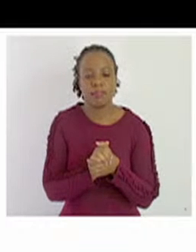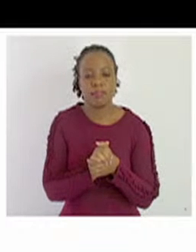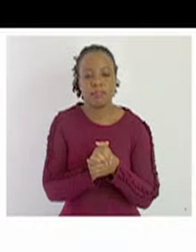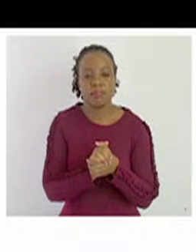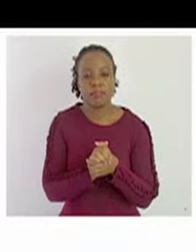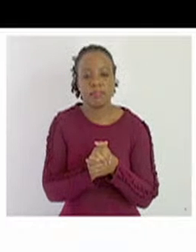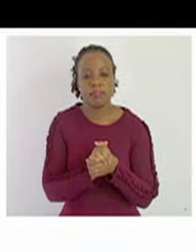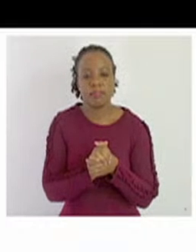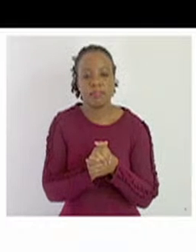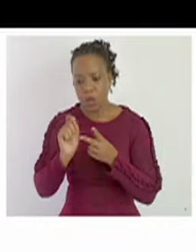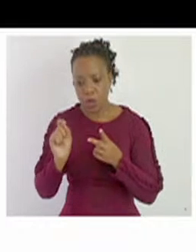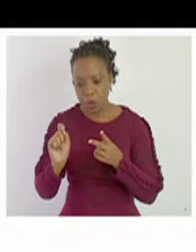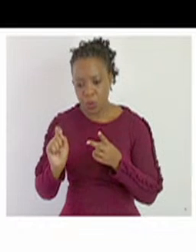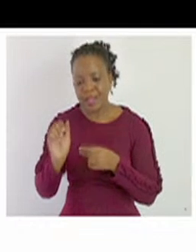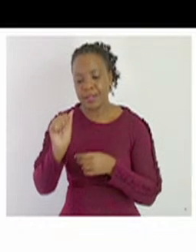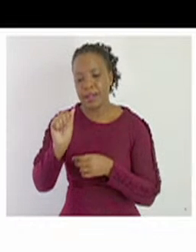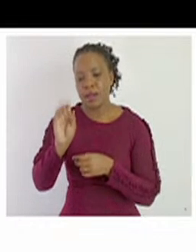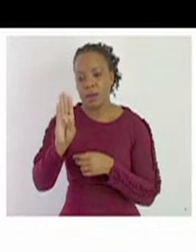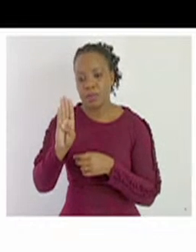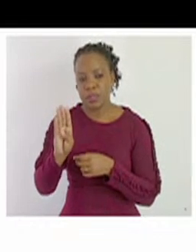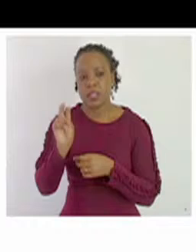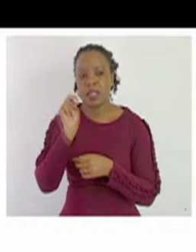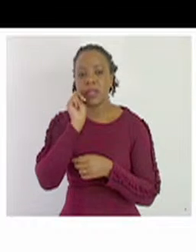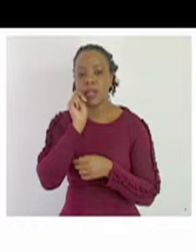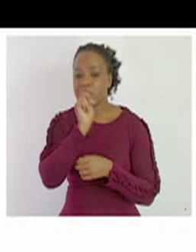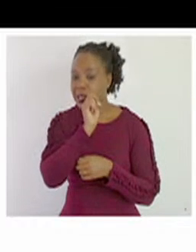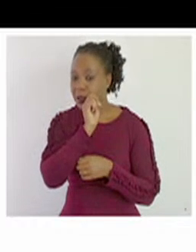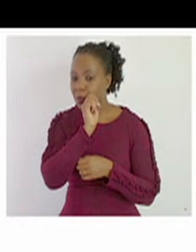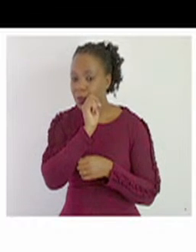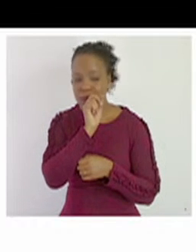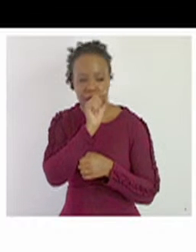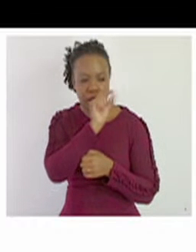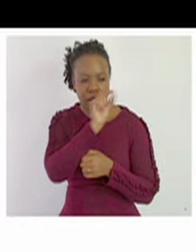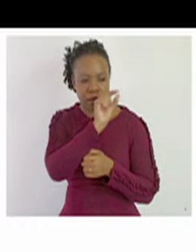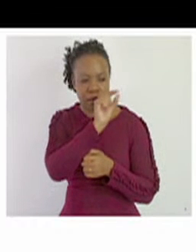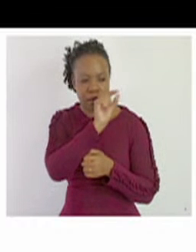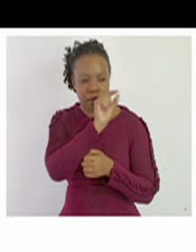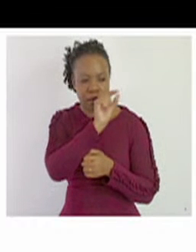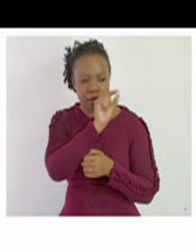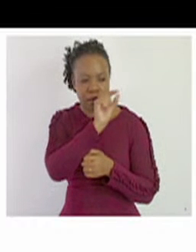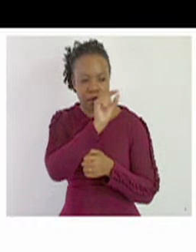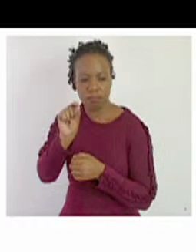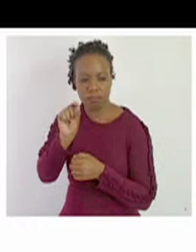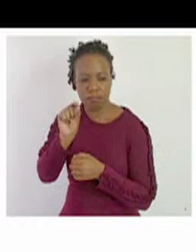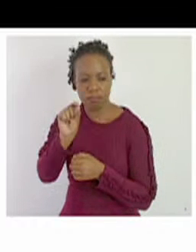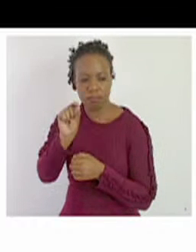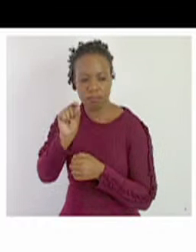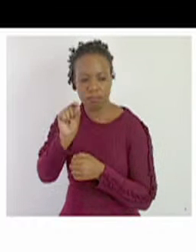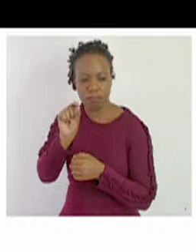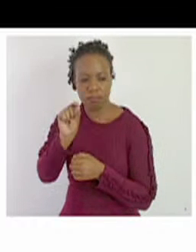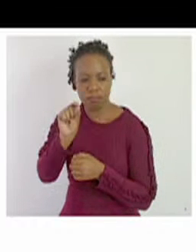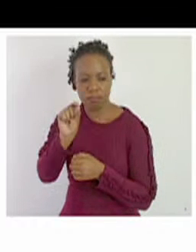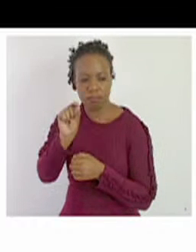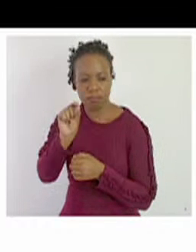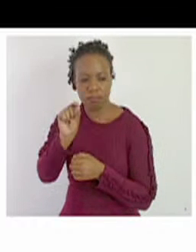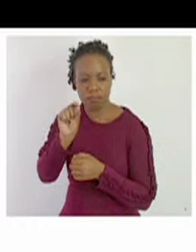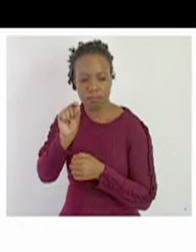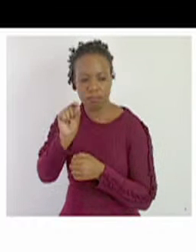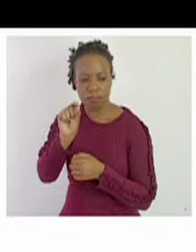Write the concrete sentences. They have both concrete and abstract. So under